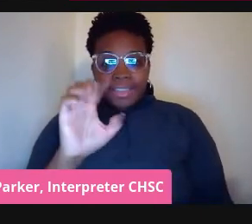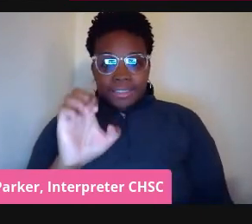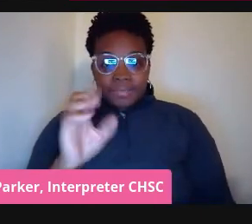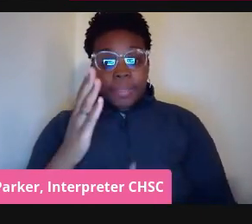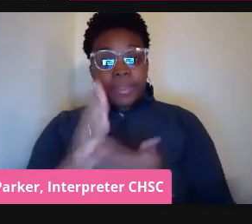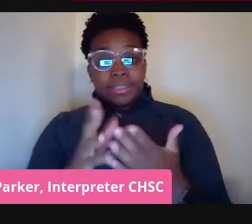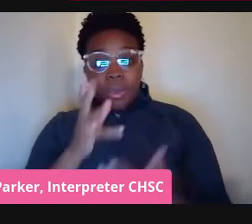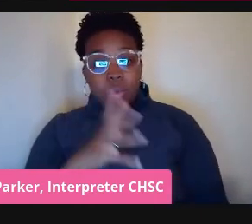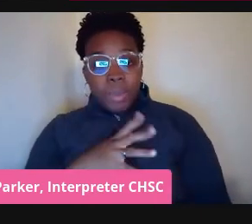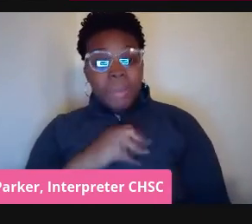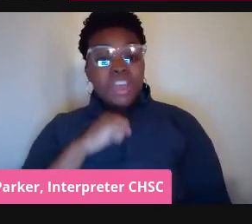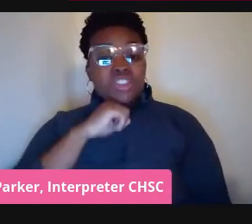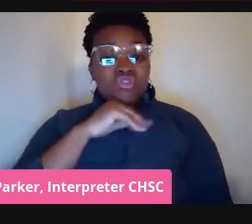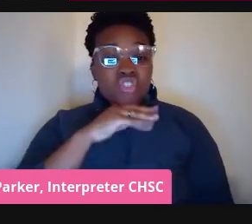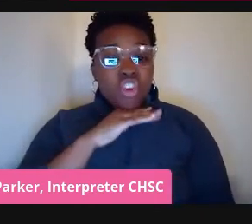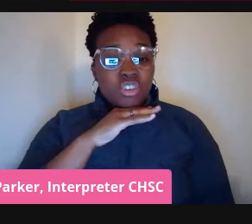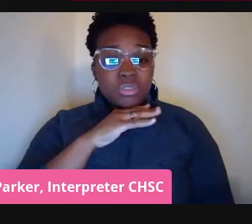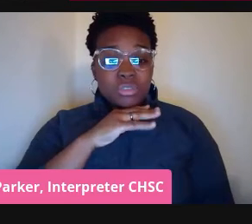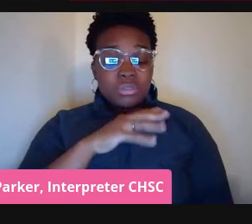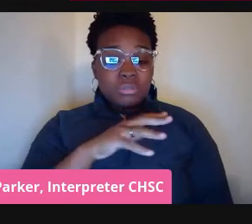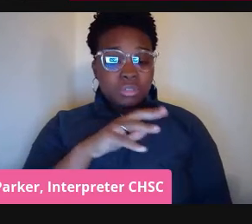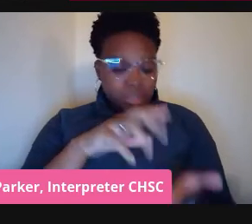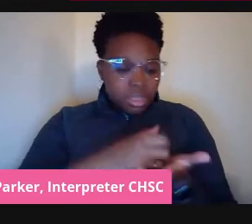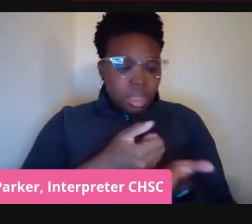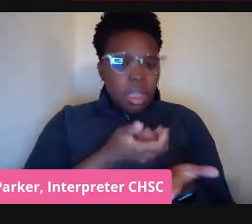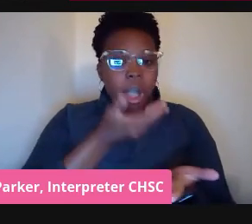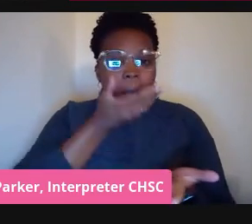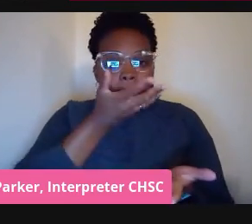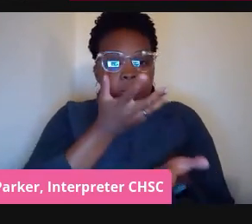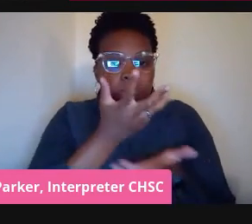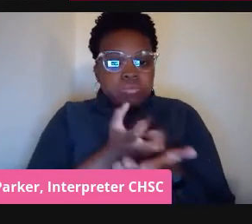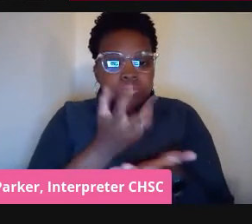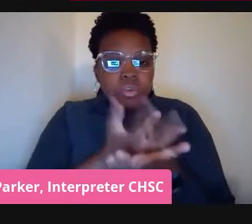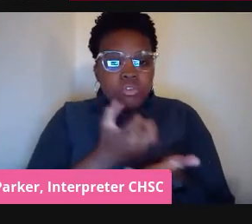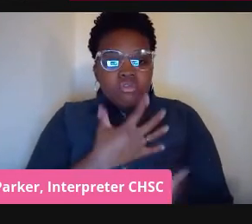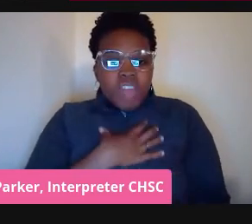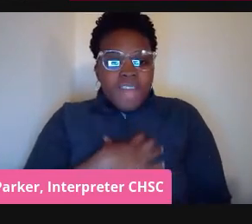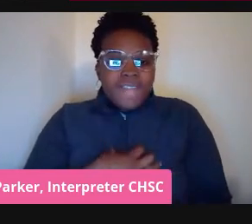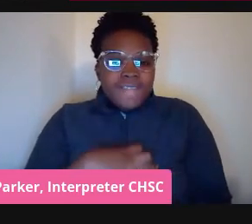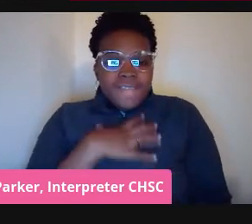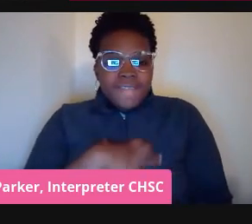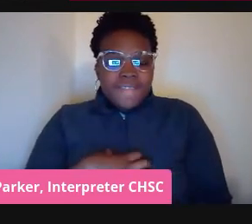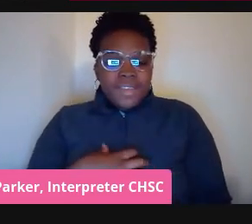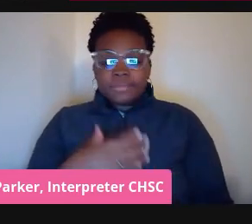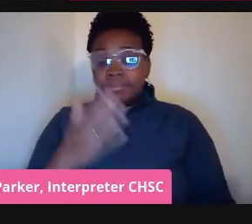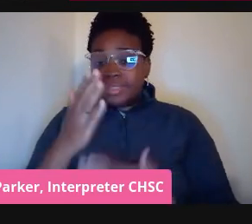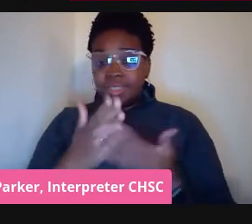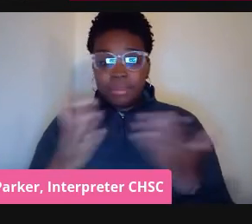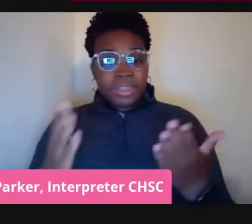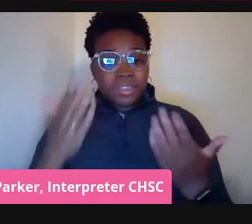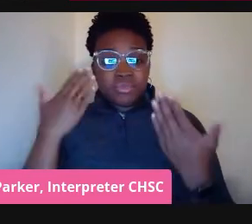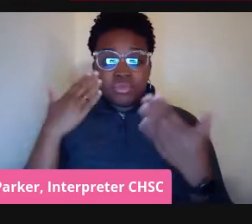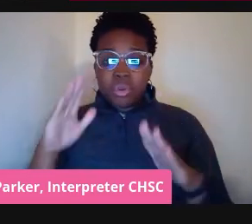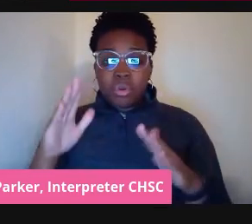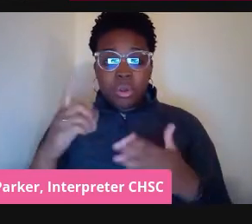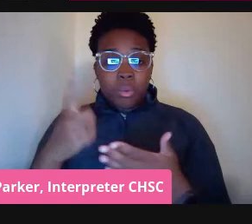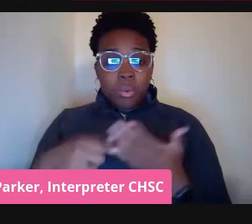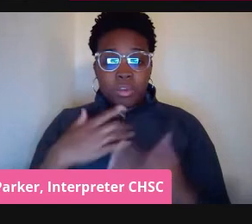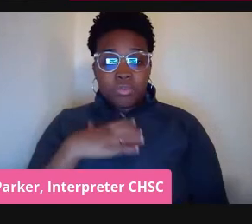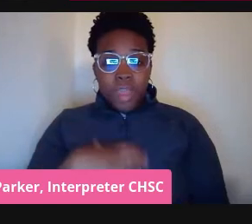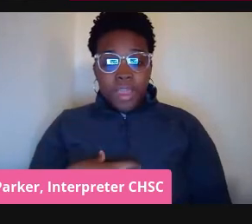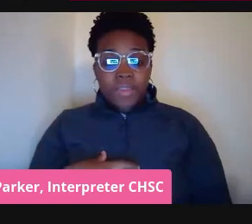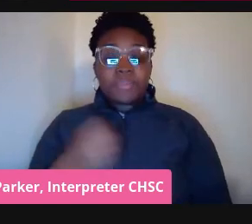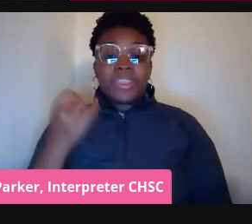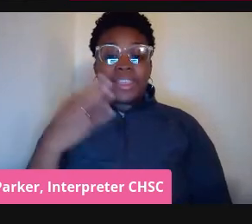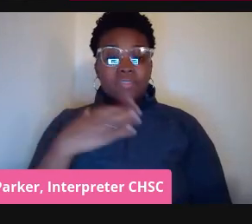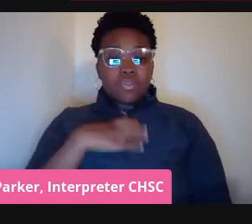dirt. You know, you just some things that, you know, you just don't know what you're going to crave. But if you have a craving for something like